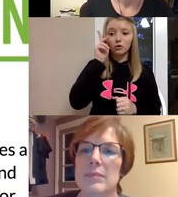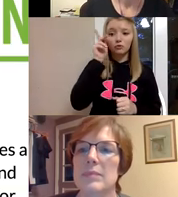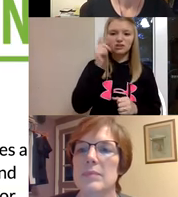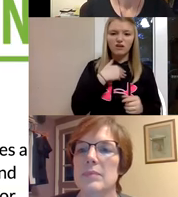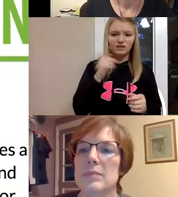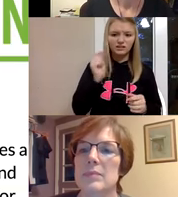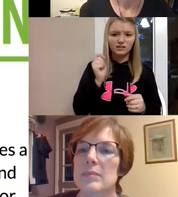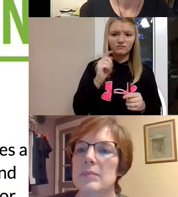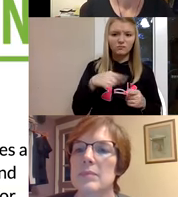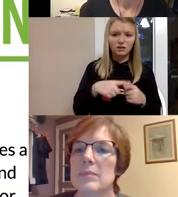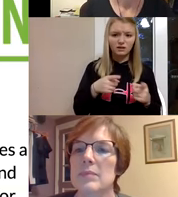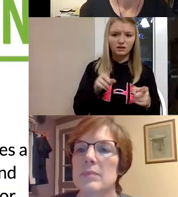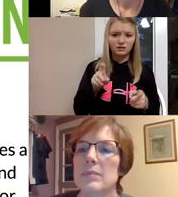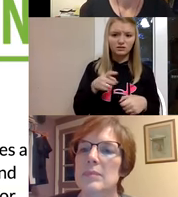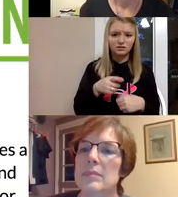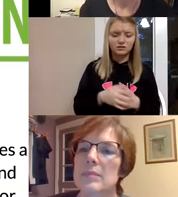about that?